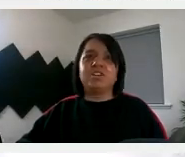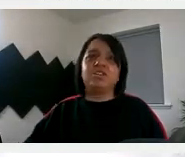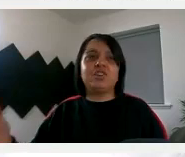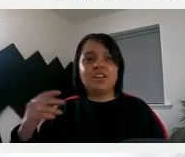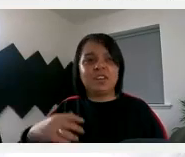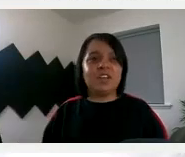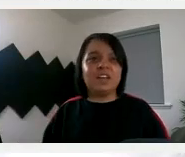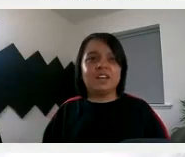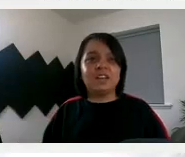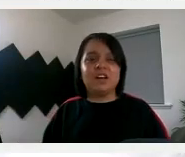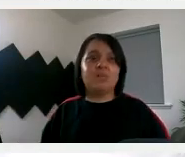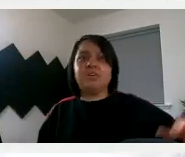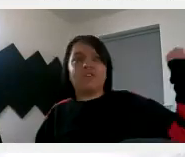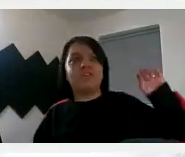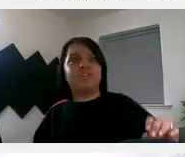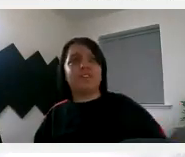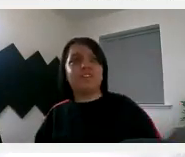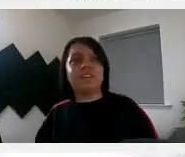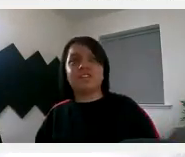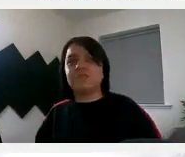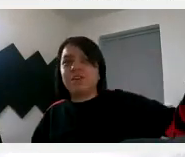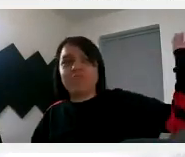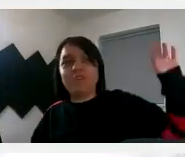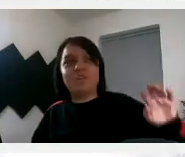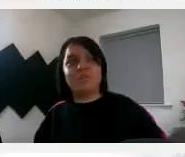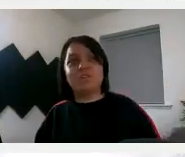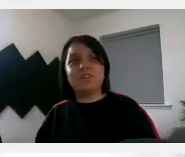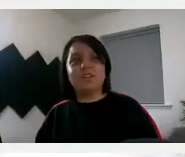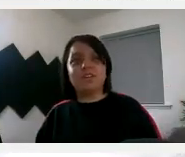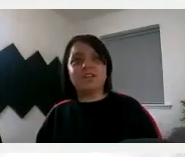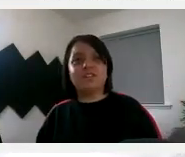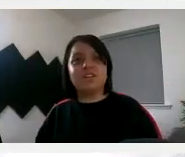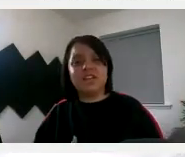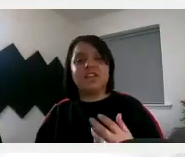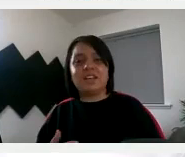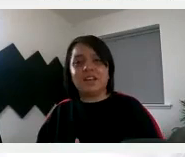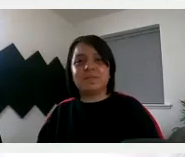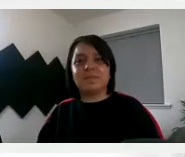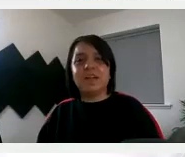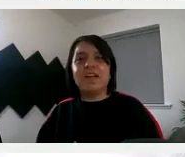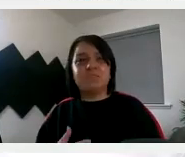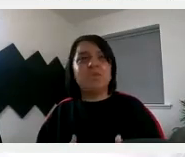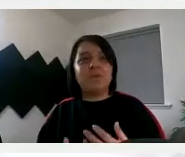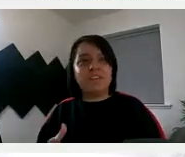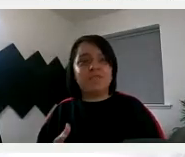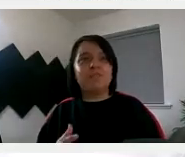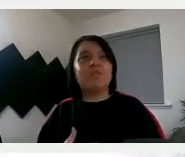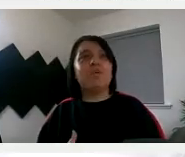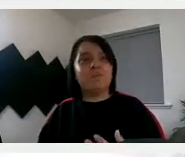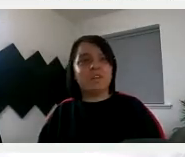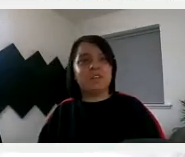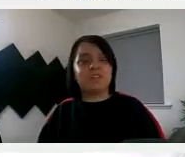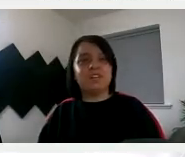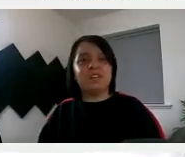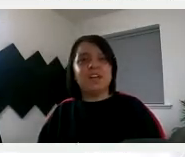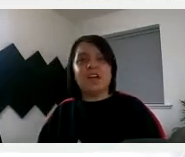Harsha, you're drinking again. Oh, bugger off, Sophie. Just bugger off, leave me alone. So you can say like that. It's more playful, more